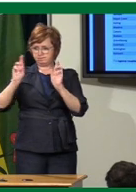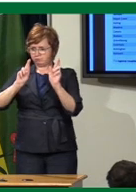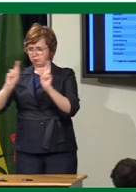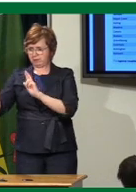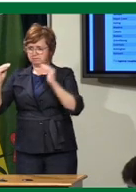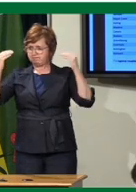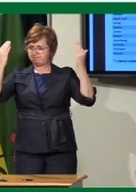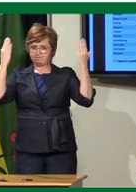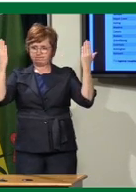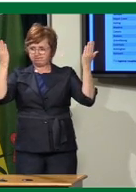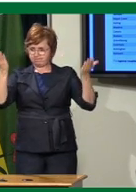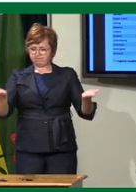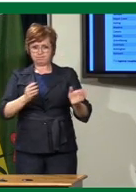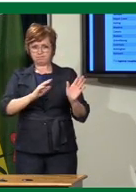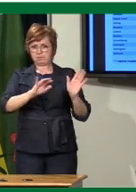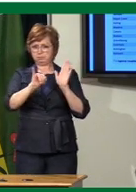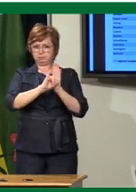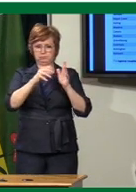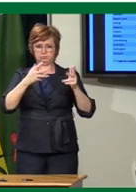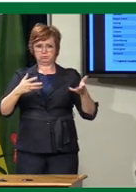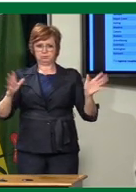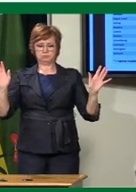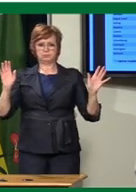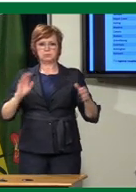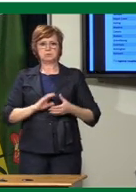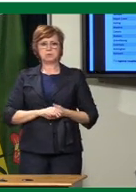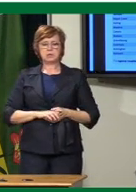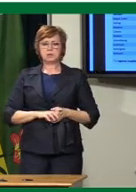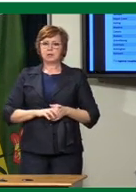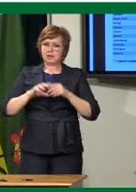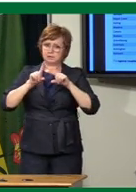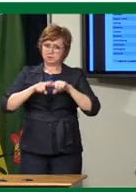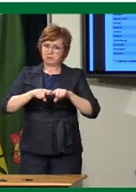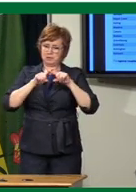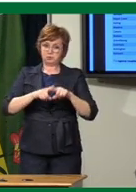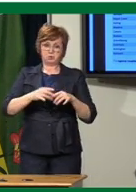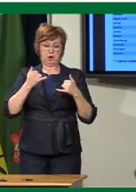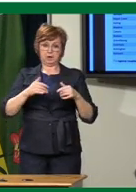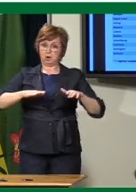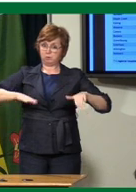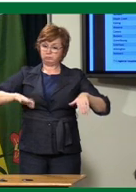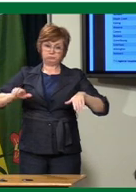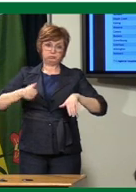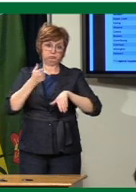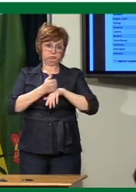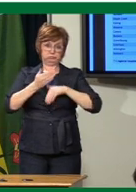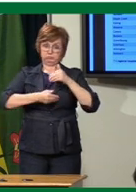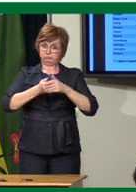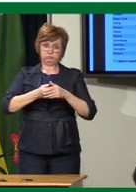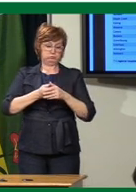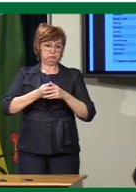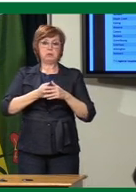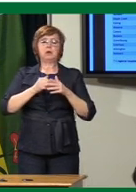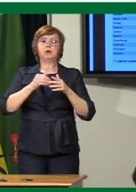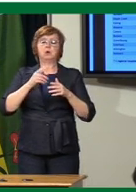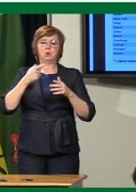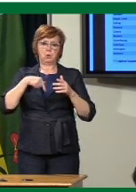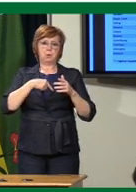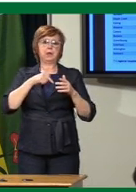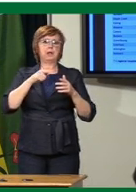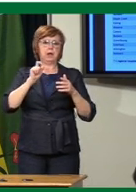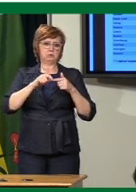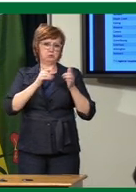that we would be experiencing. So this is not necessarily in effect in the moment right now, although we are certainly starting to move in this direction